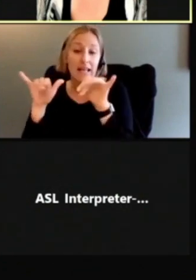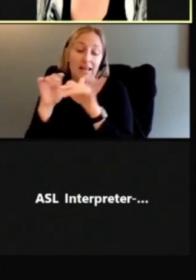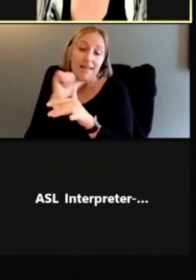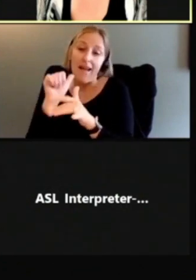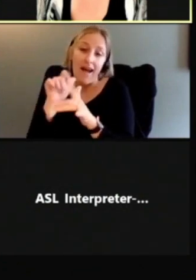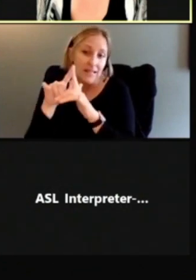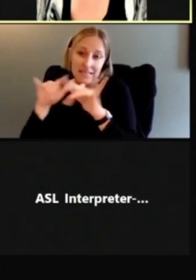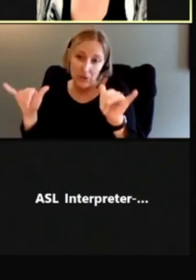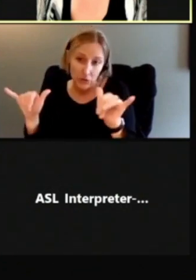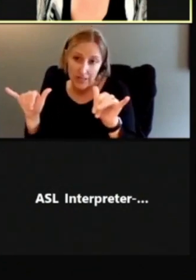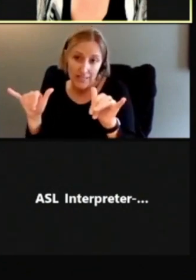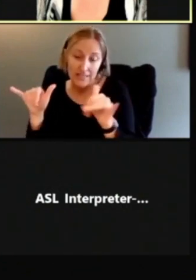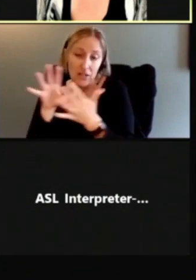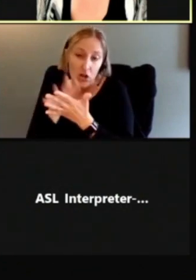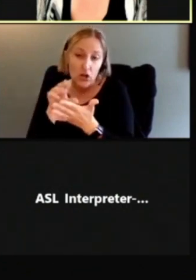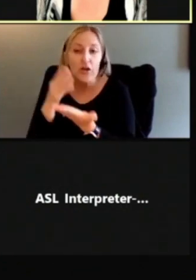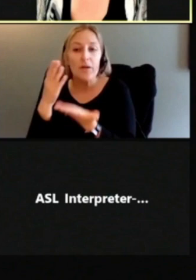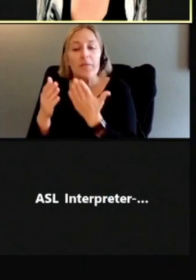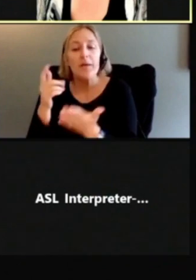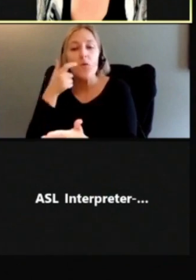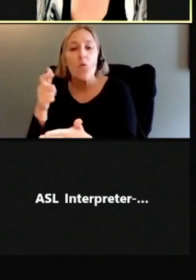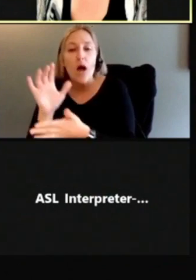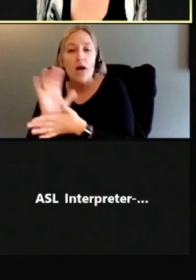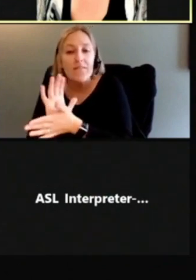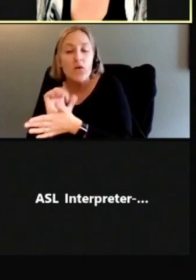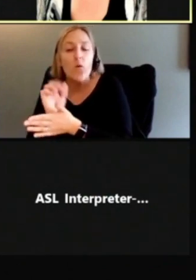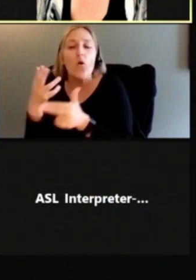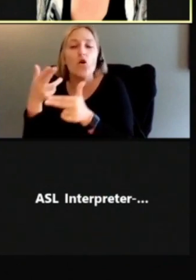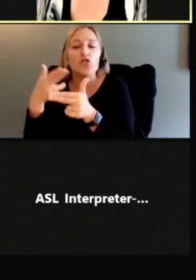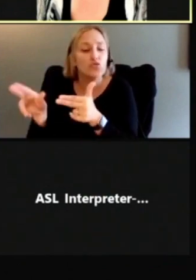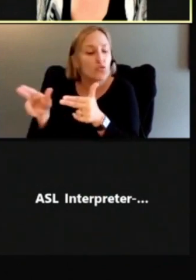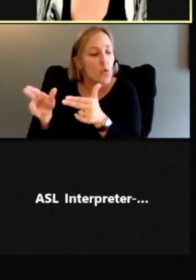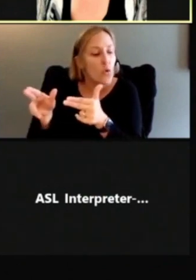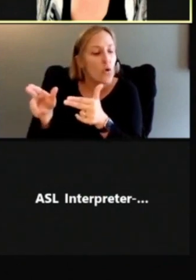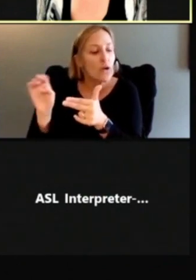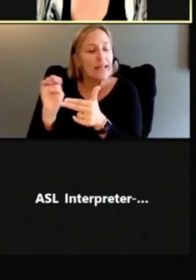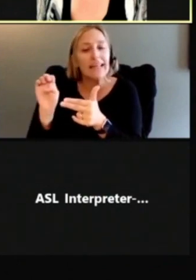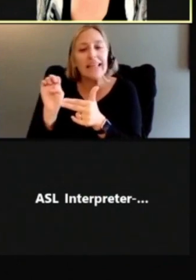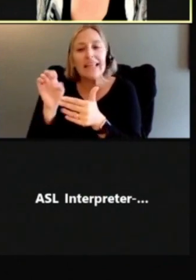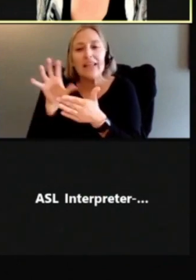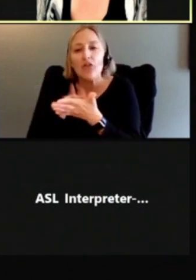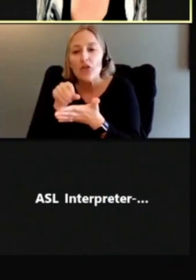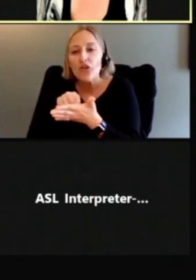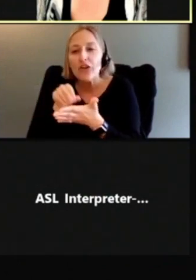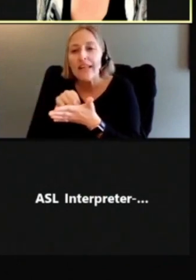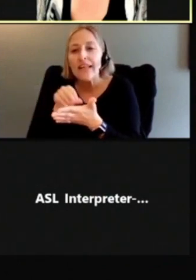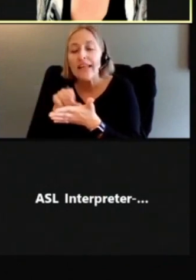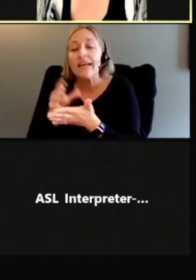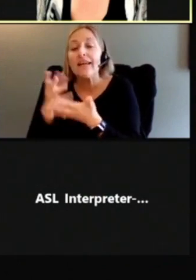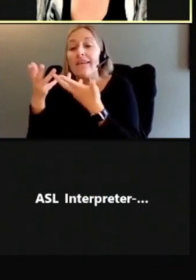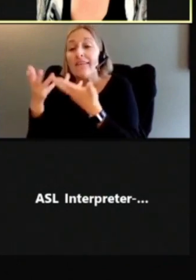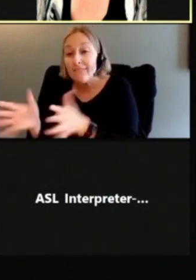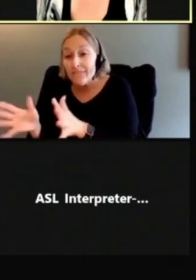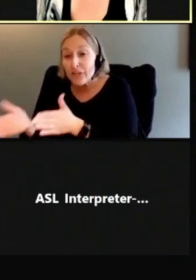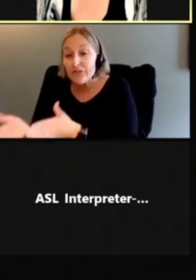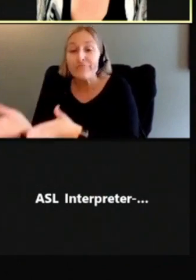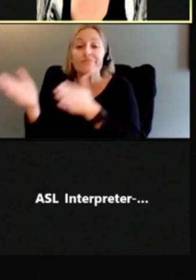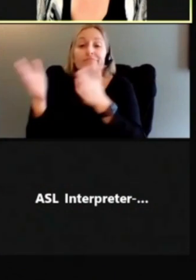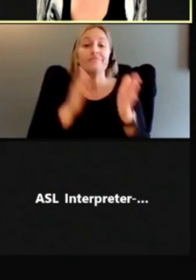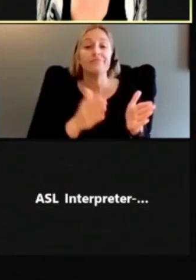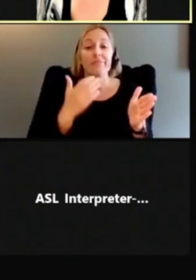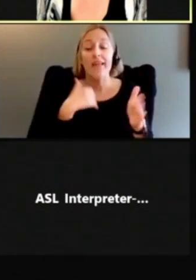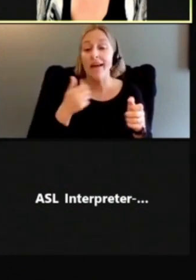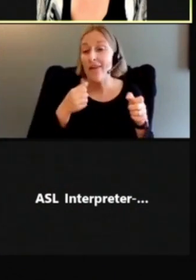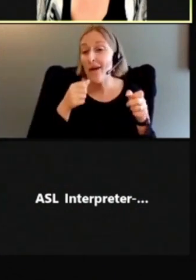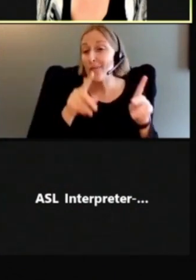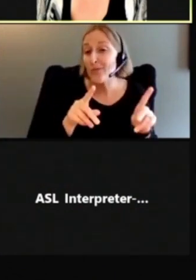learning, maybe some videos to watch, or a short little e-learning module. And then there's an opportunity